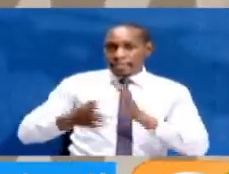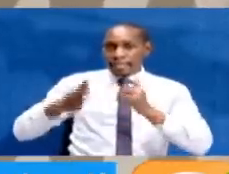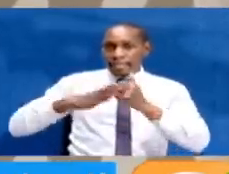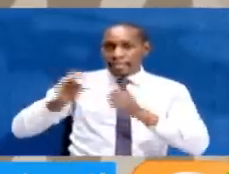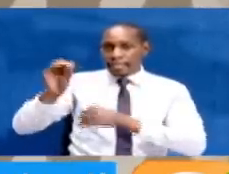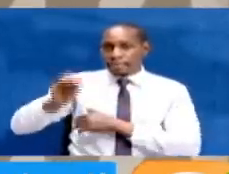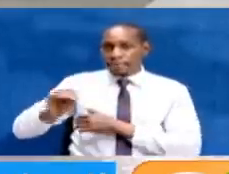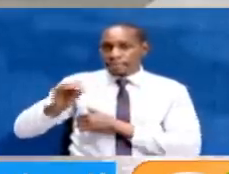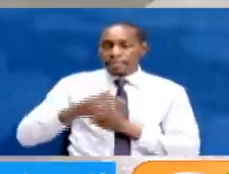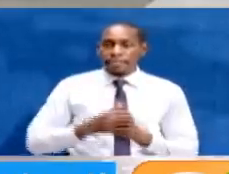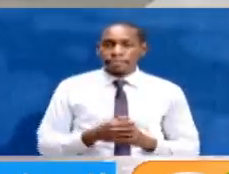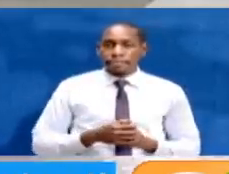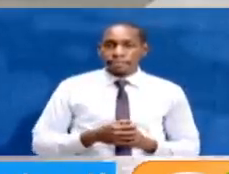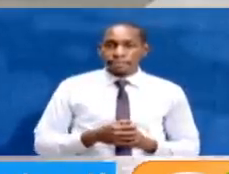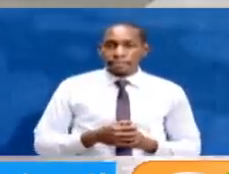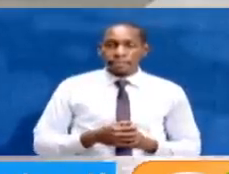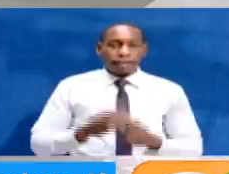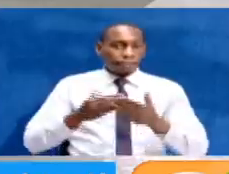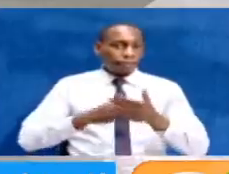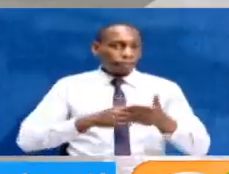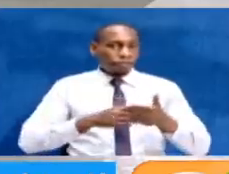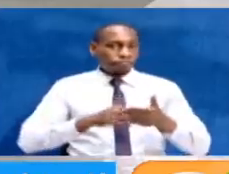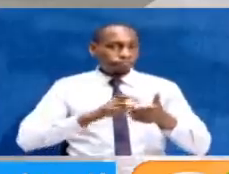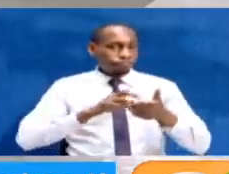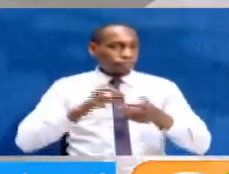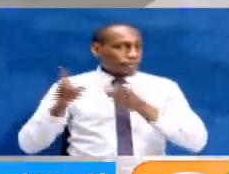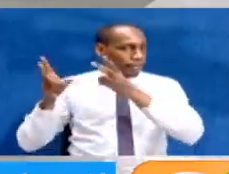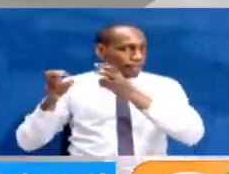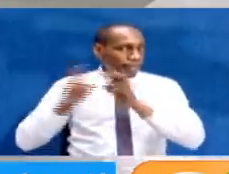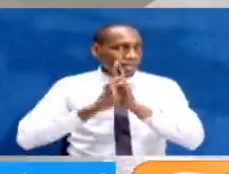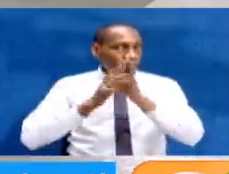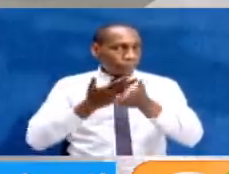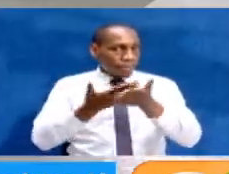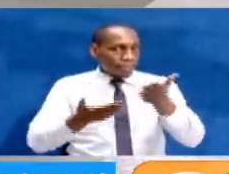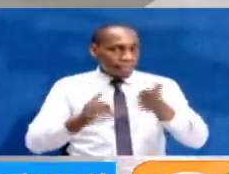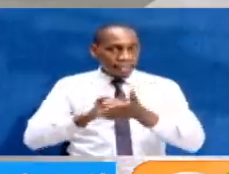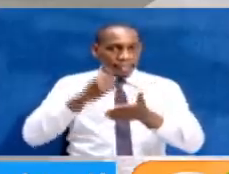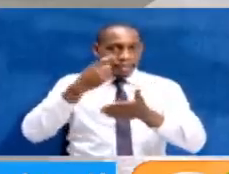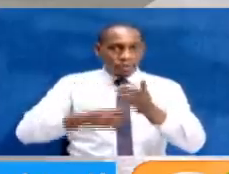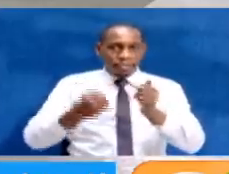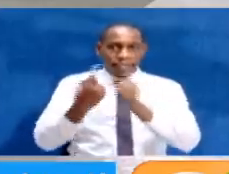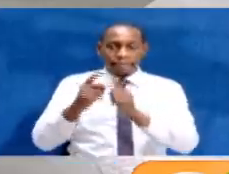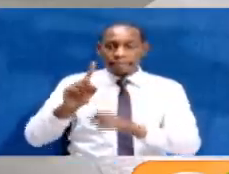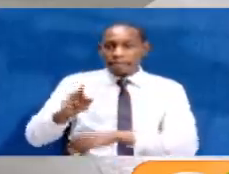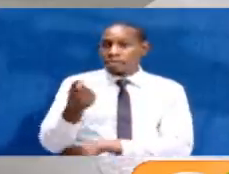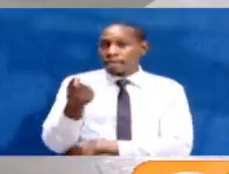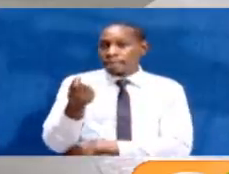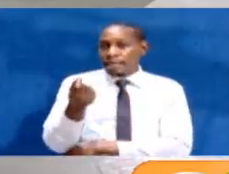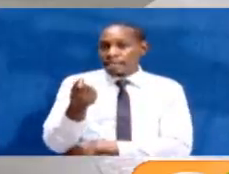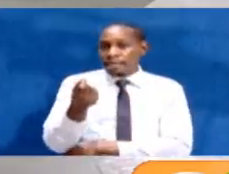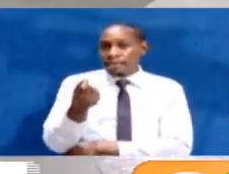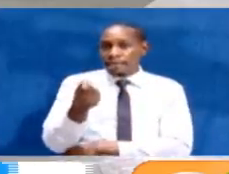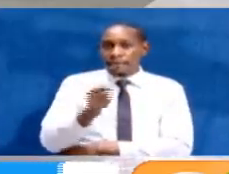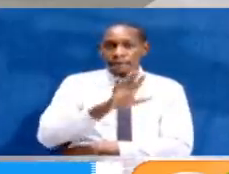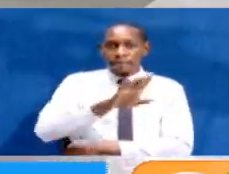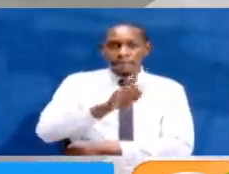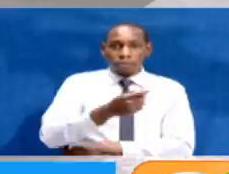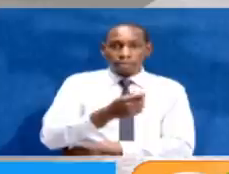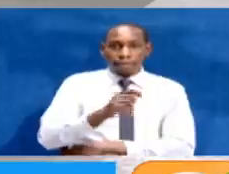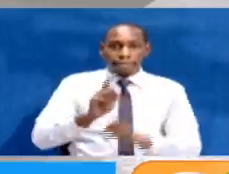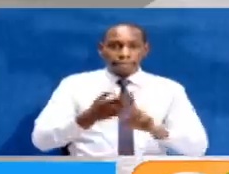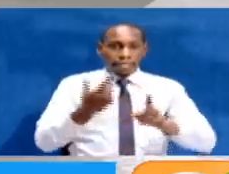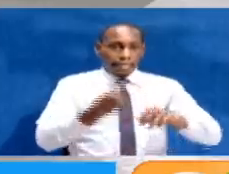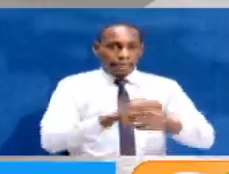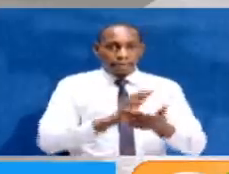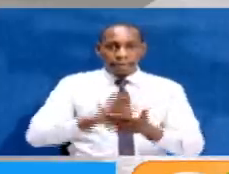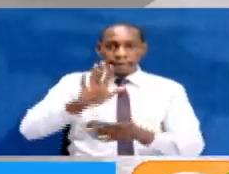92%. And I was listening to the report yesterday, and they said that it should cost about 11,000 shillings, 5,500 for the first